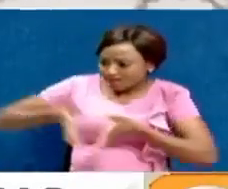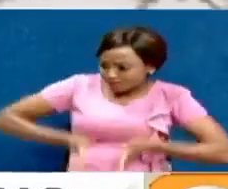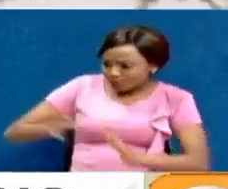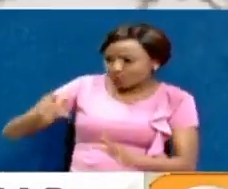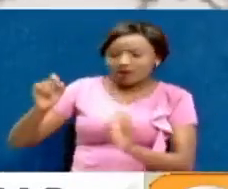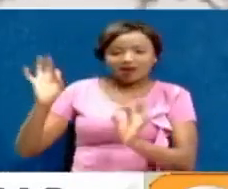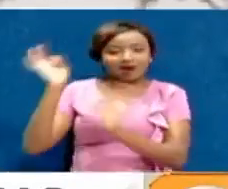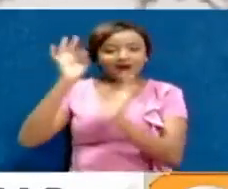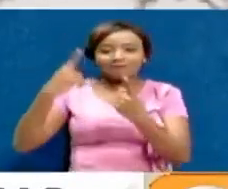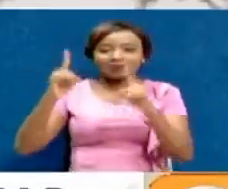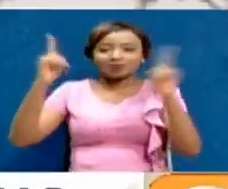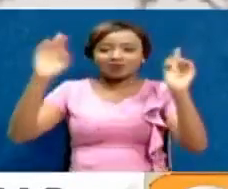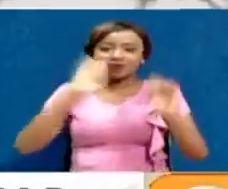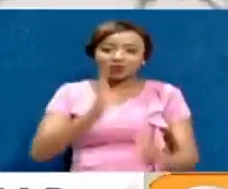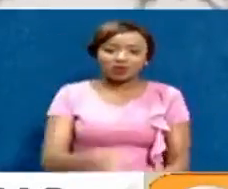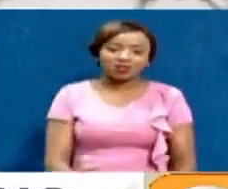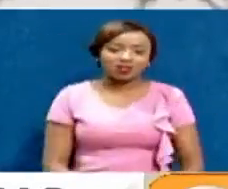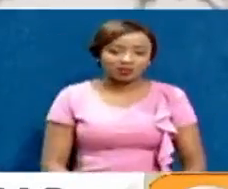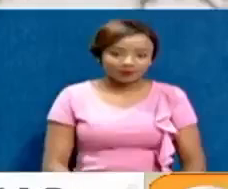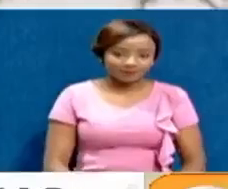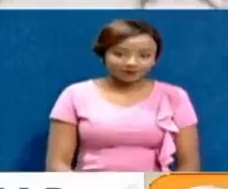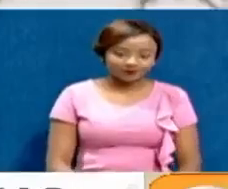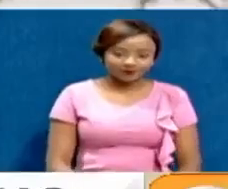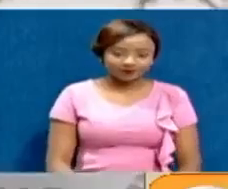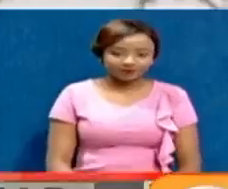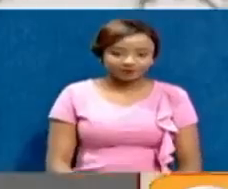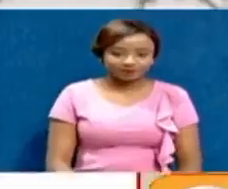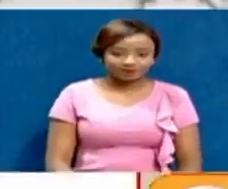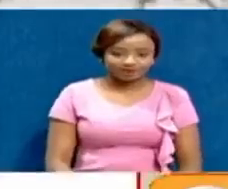we will be a big success to our program.